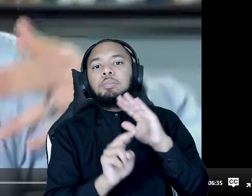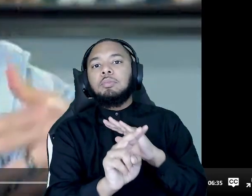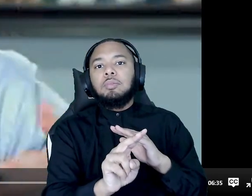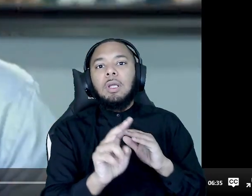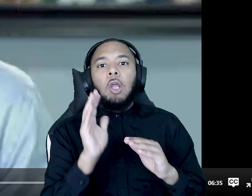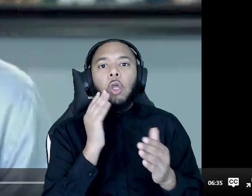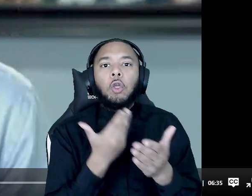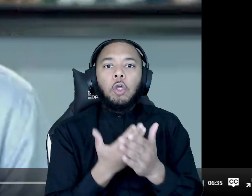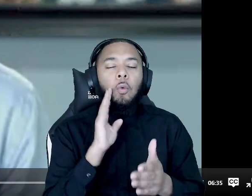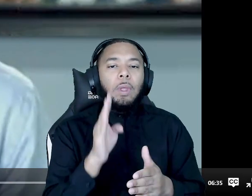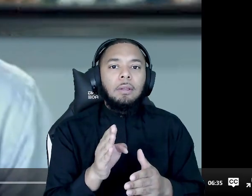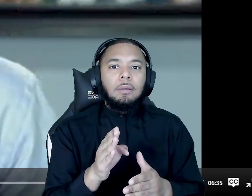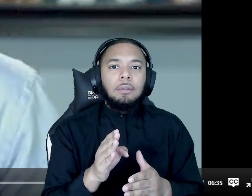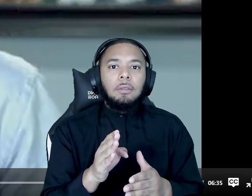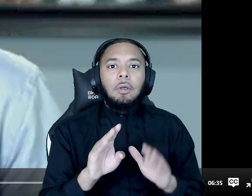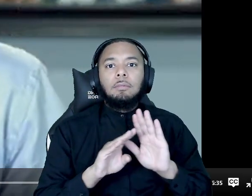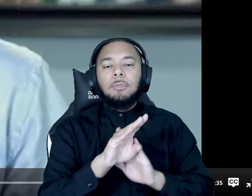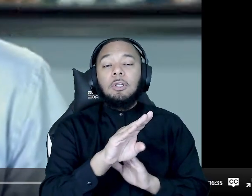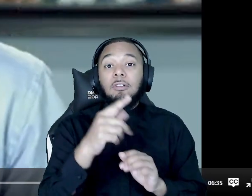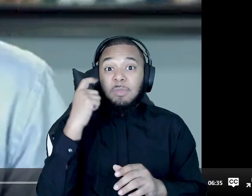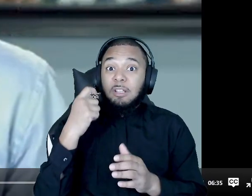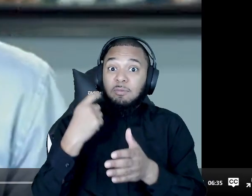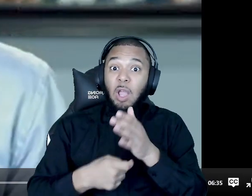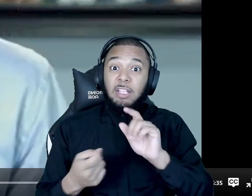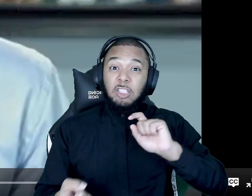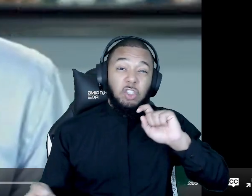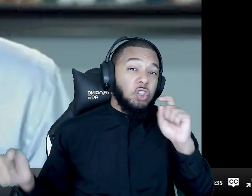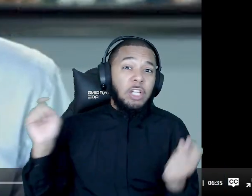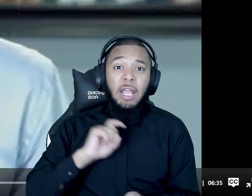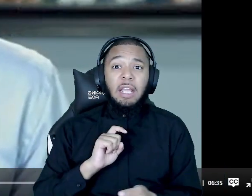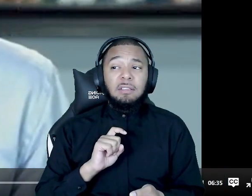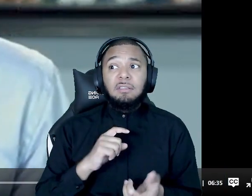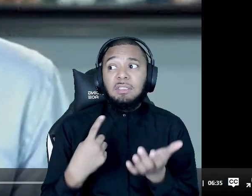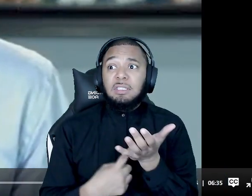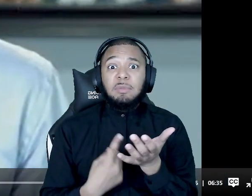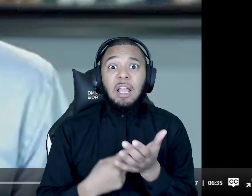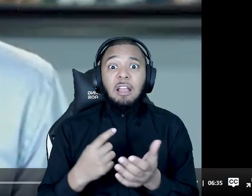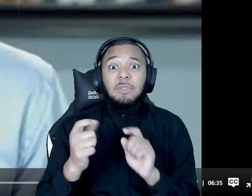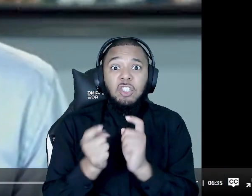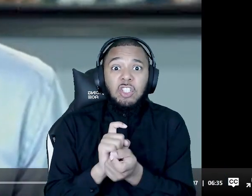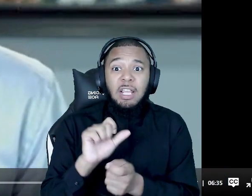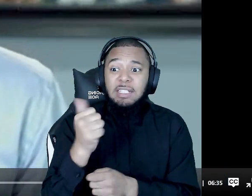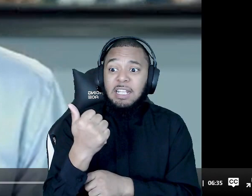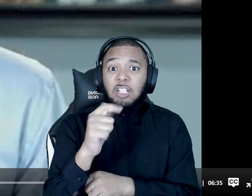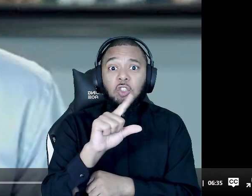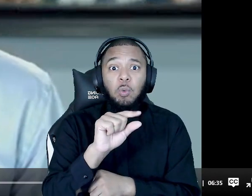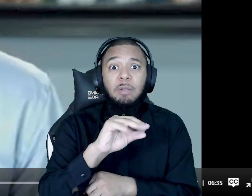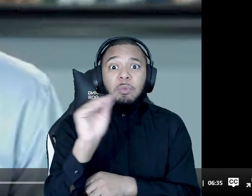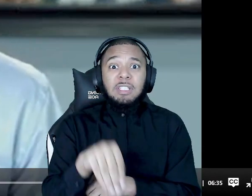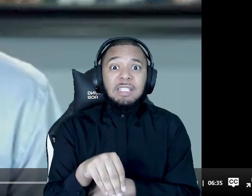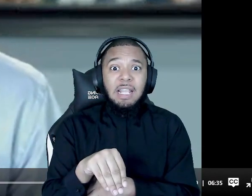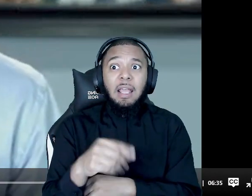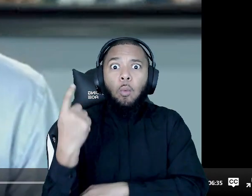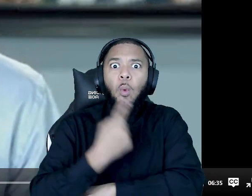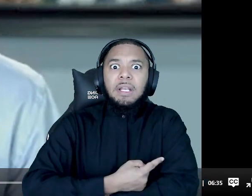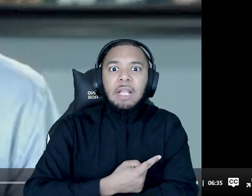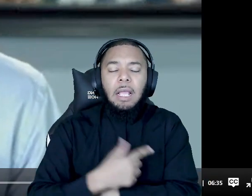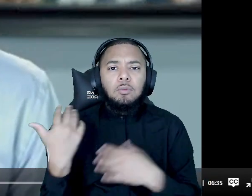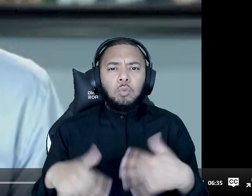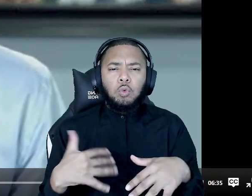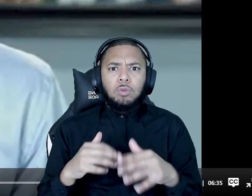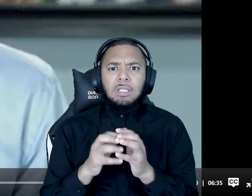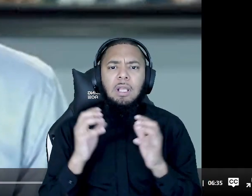Prices change dramatically, sometimes up to 10 or 20% in a single day. So trading